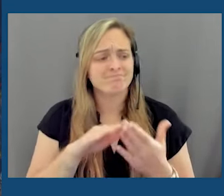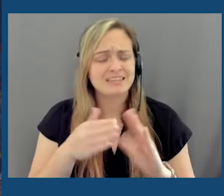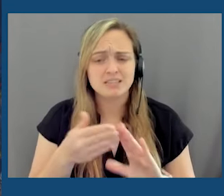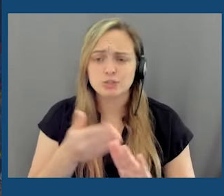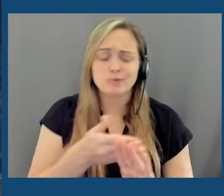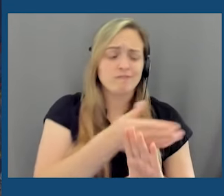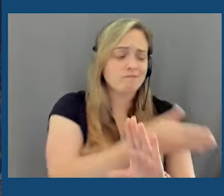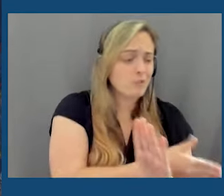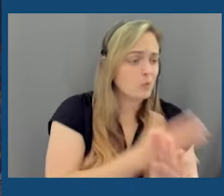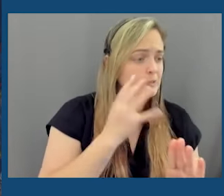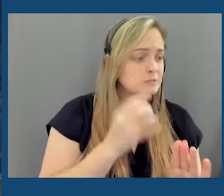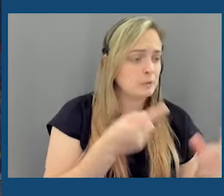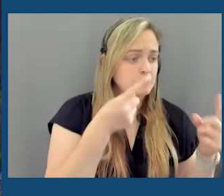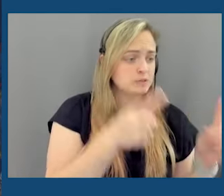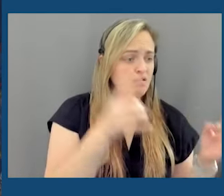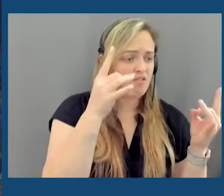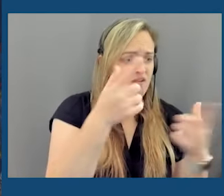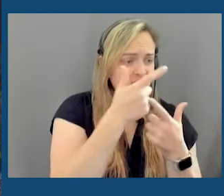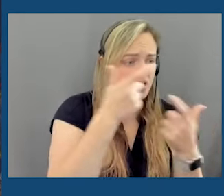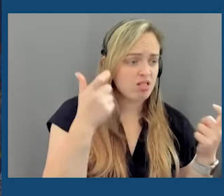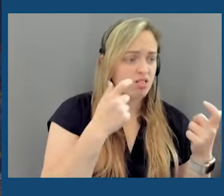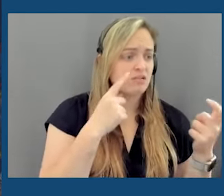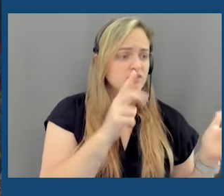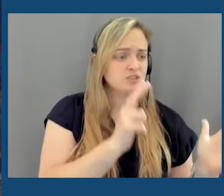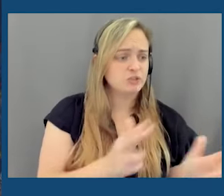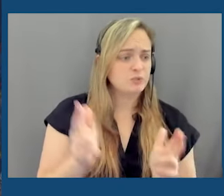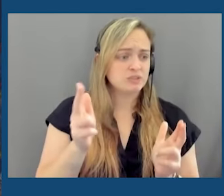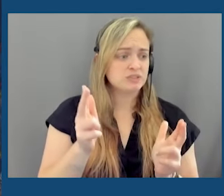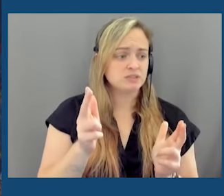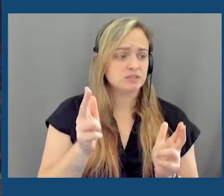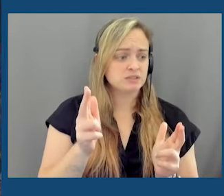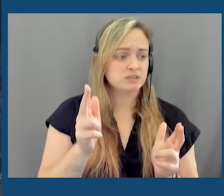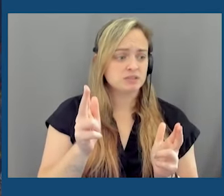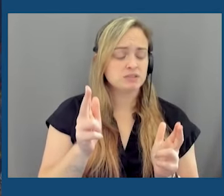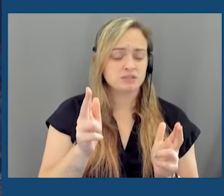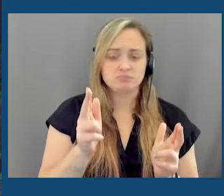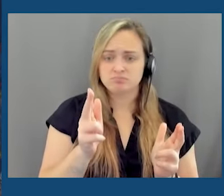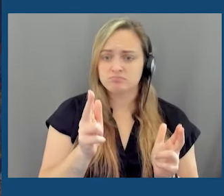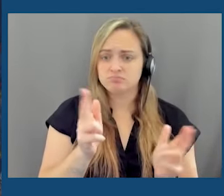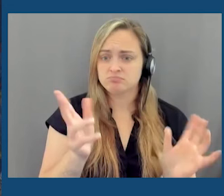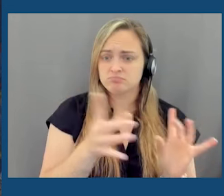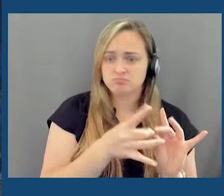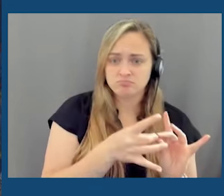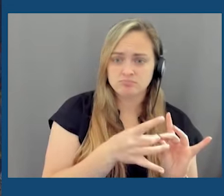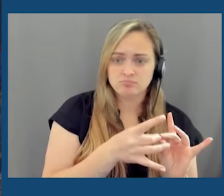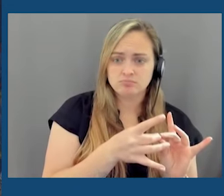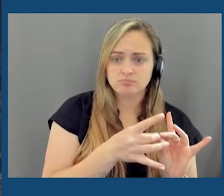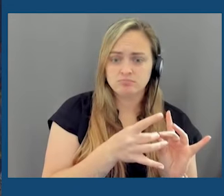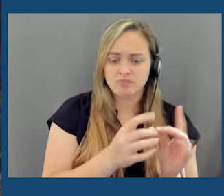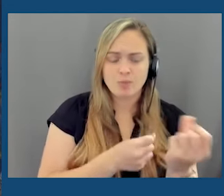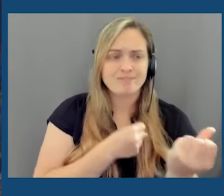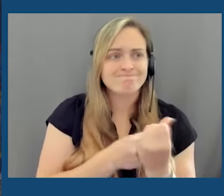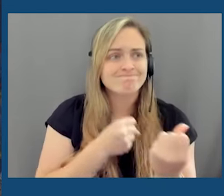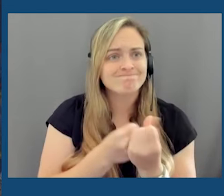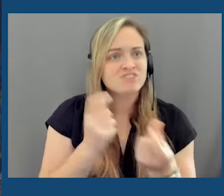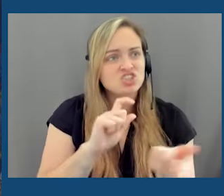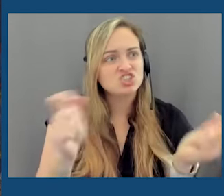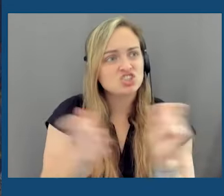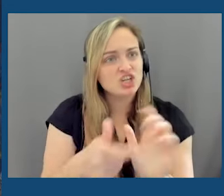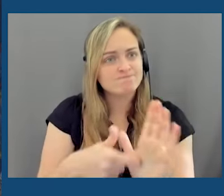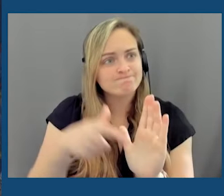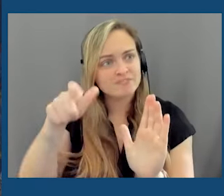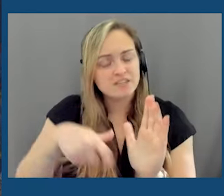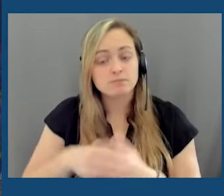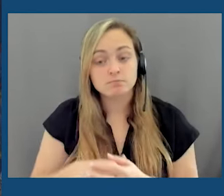us in experiencing the evil of gun violence. and we rallied for change, and we got